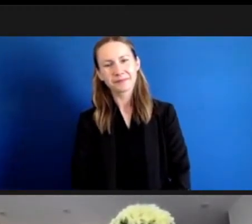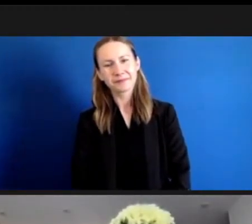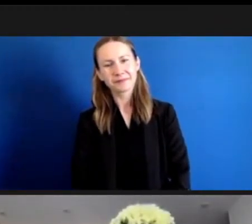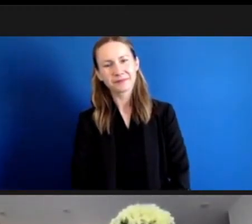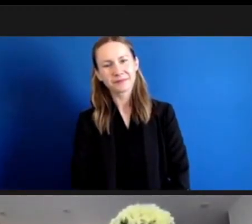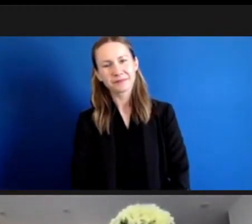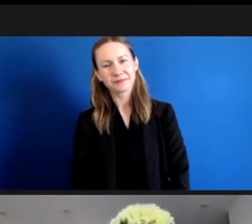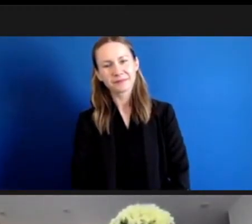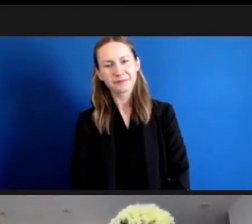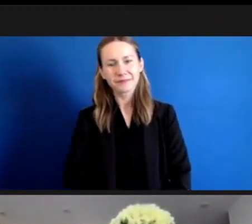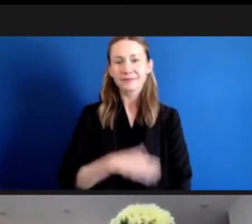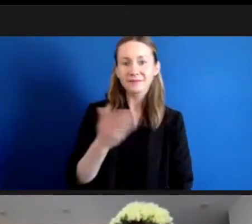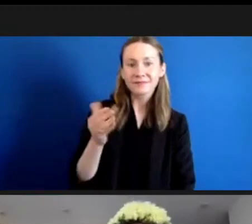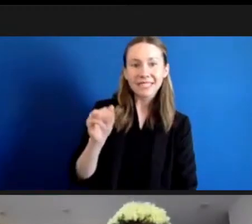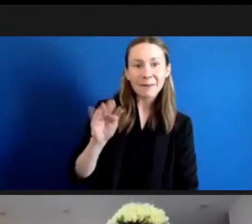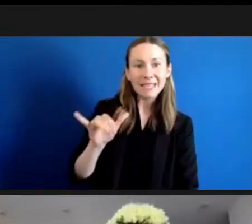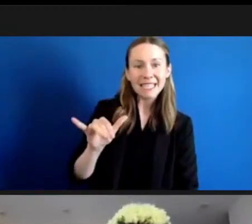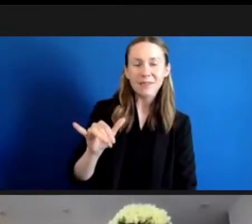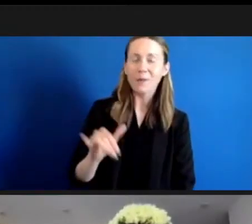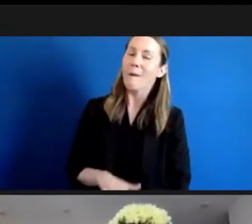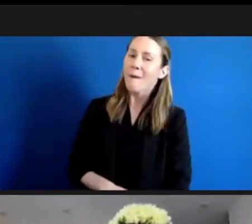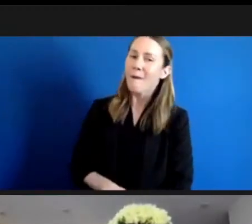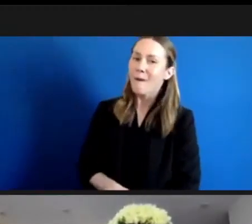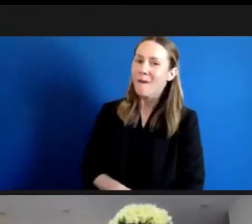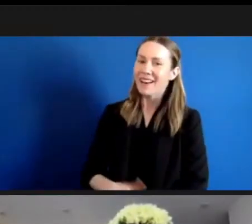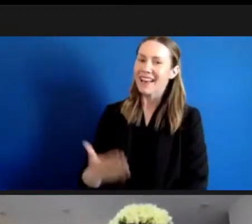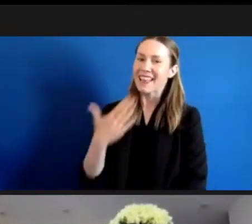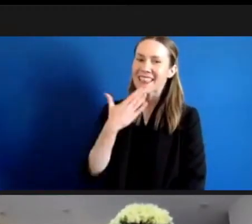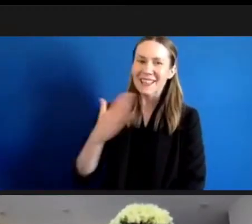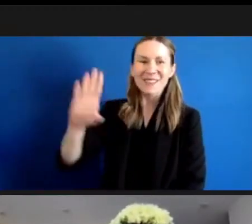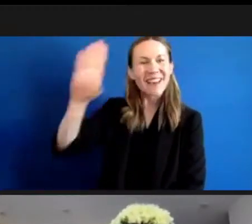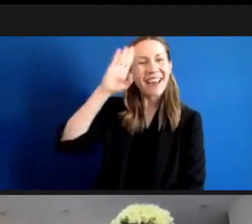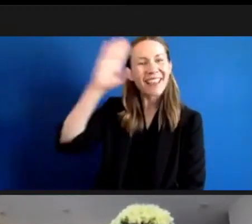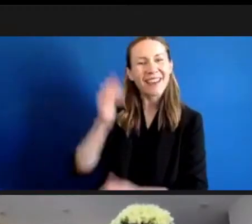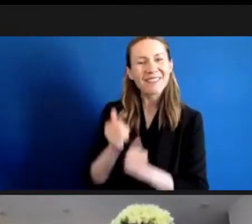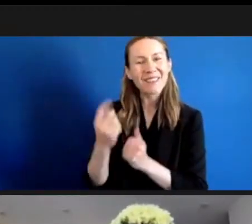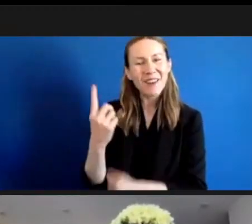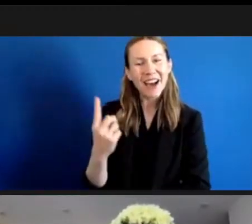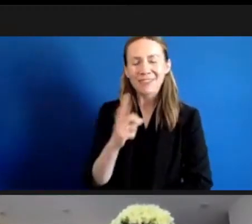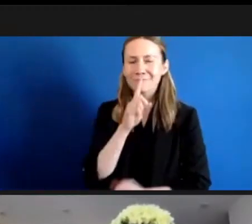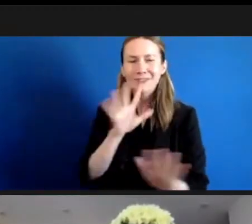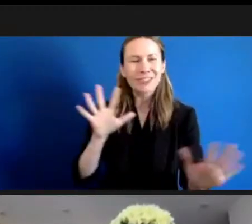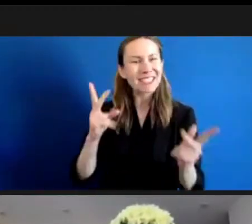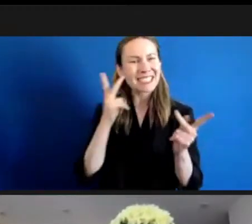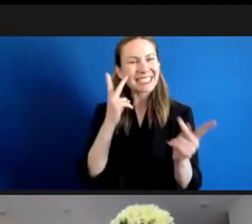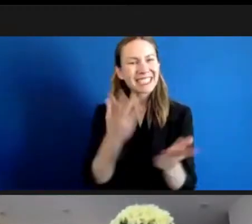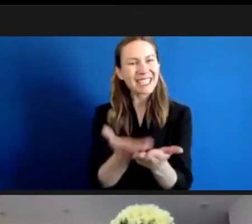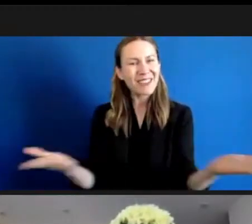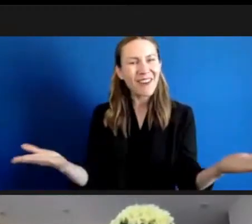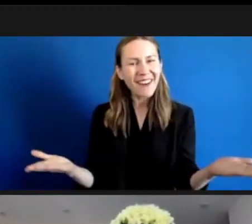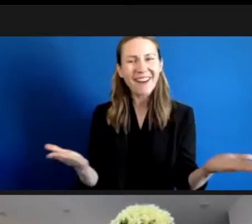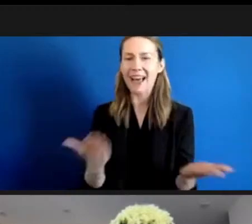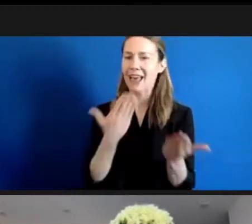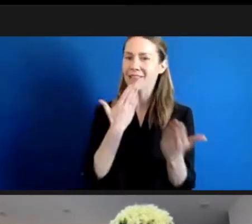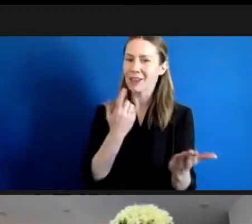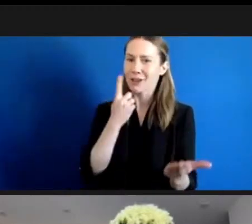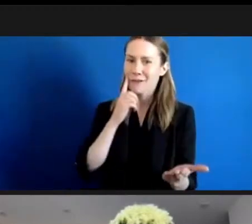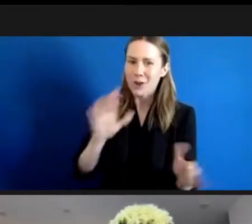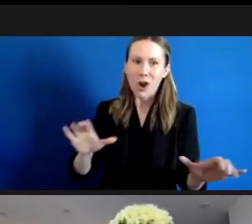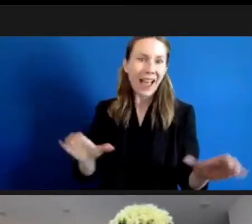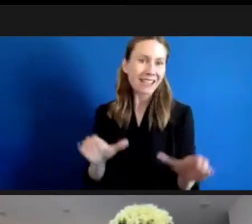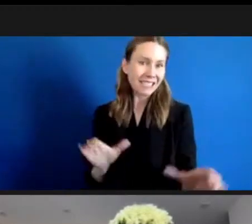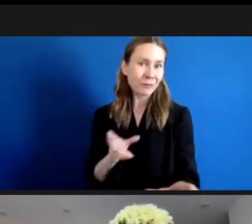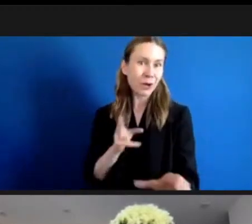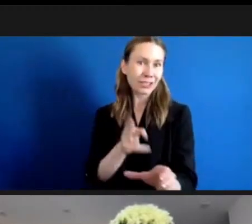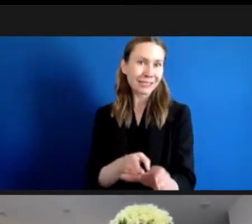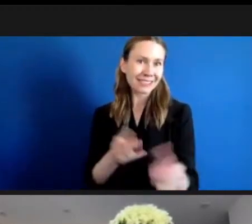Yeah, thank you so much. Hi, everyone. Great to see you all, and thank you so much for your active